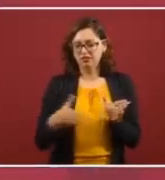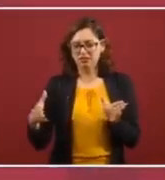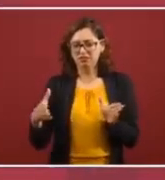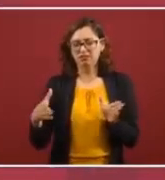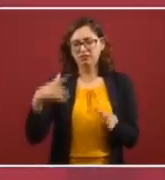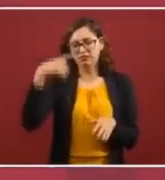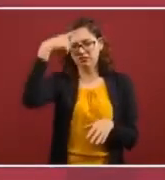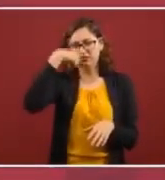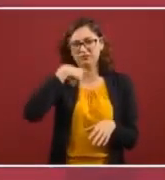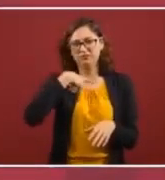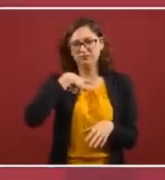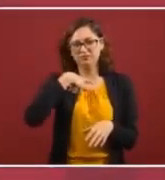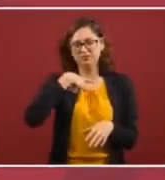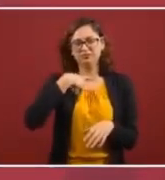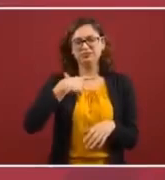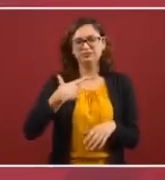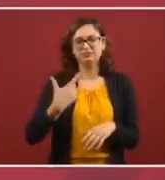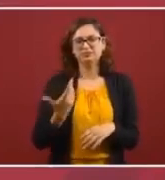And by the evening,